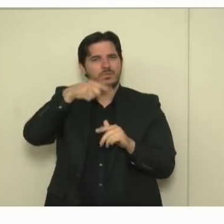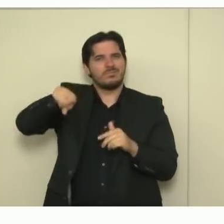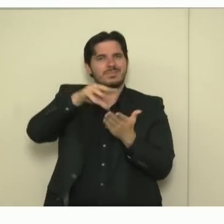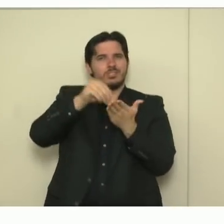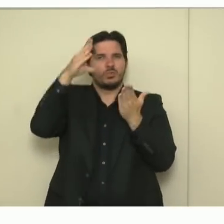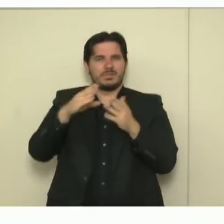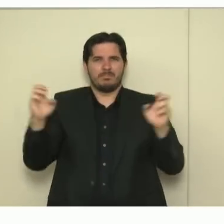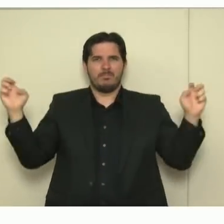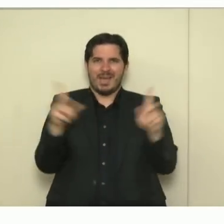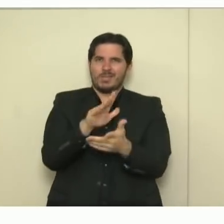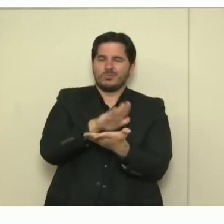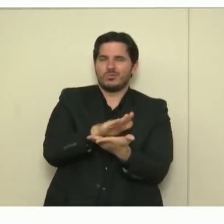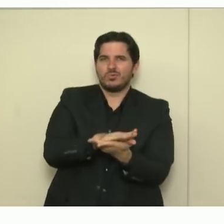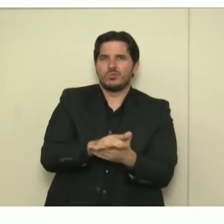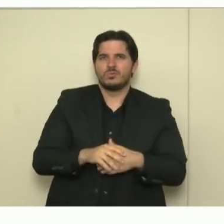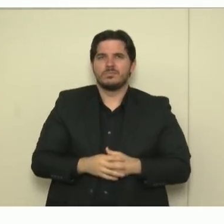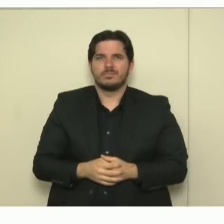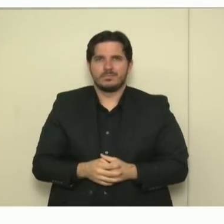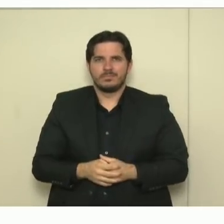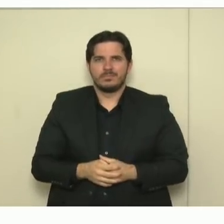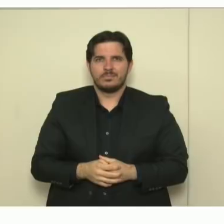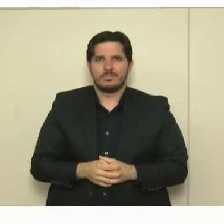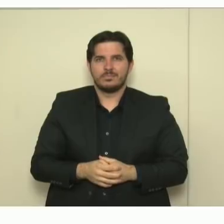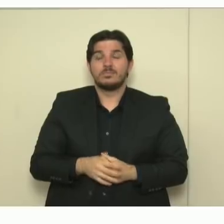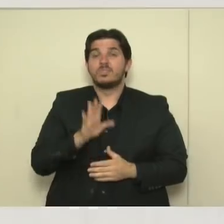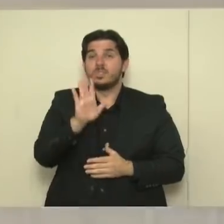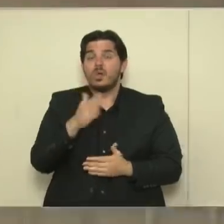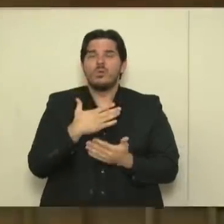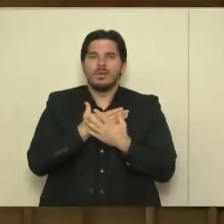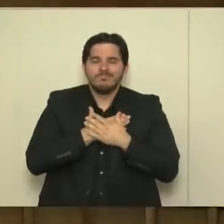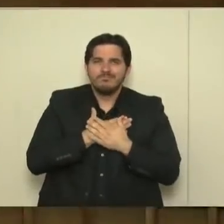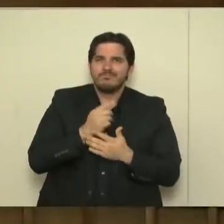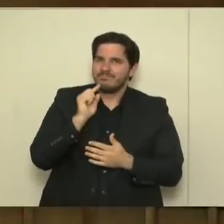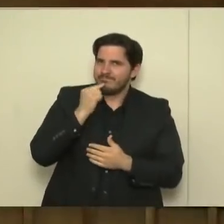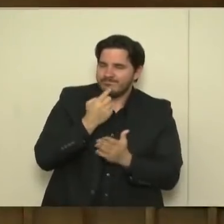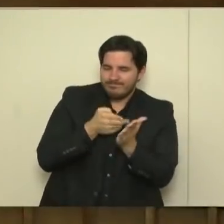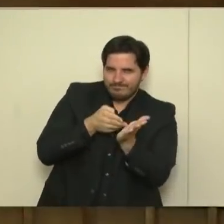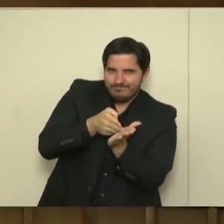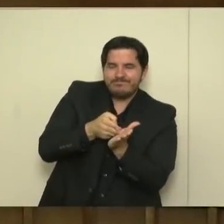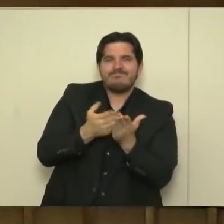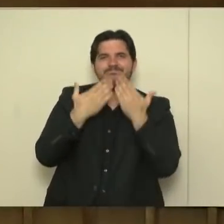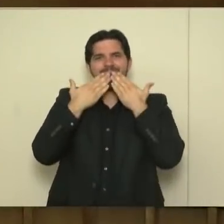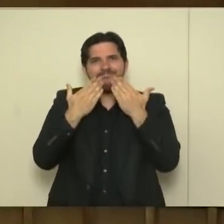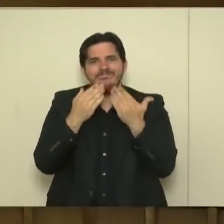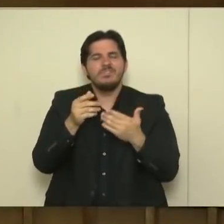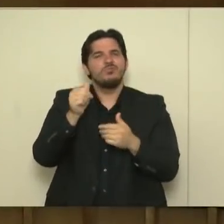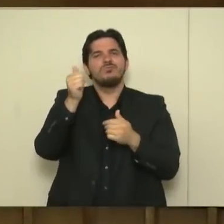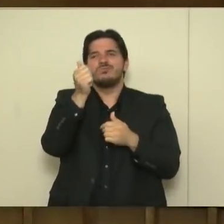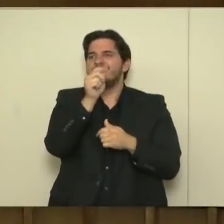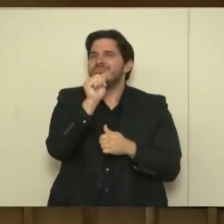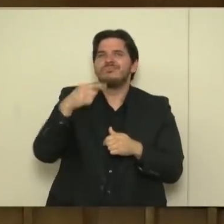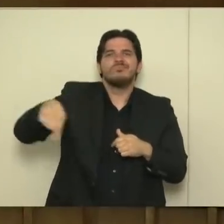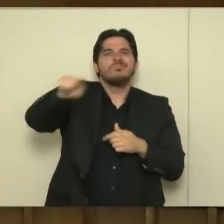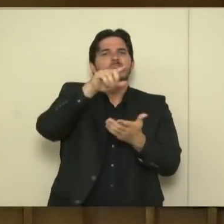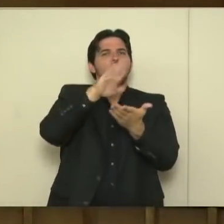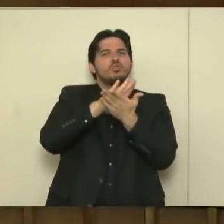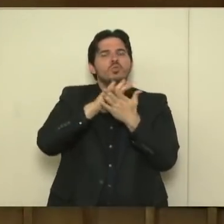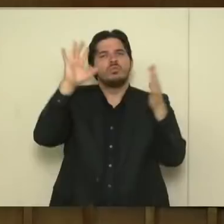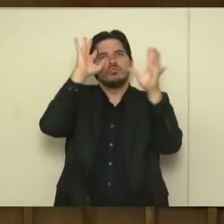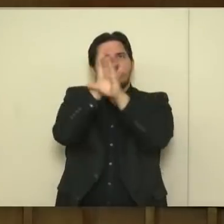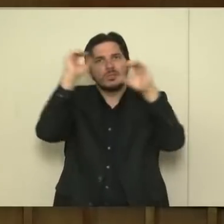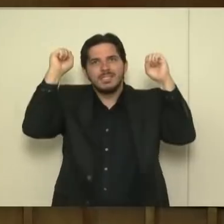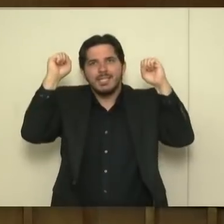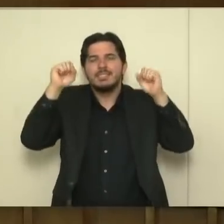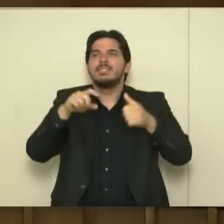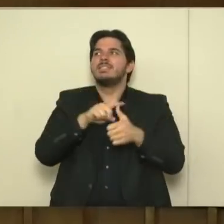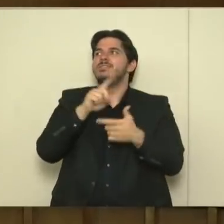model. I want to say a very heartfelt thank you to all of the superintendents, to all of the teachers, to all of the school